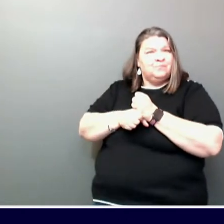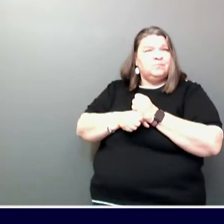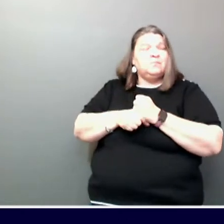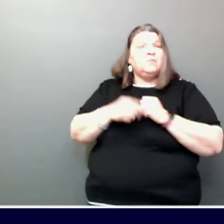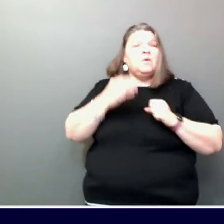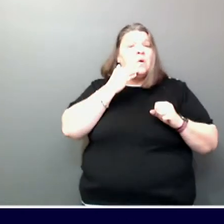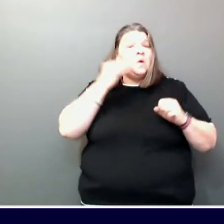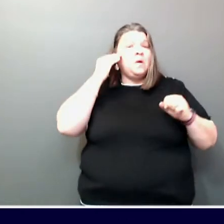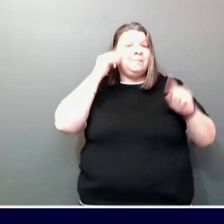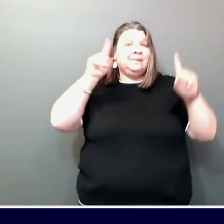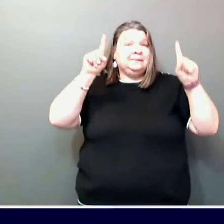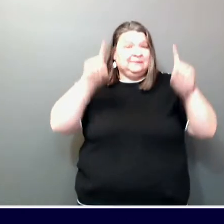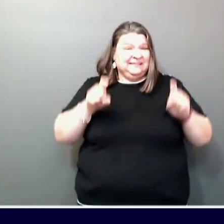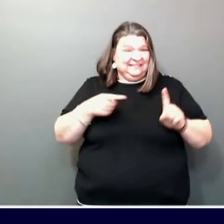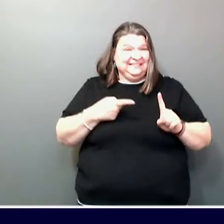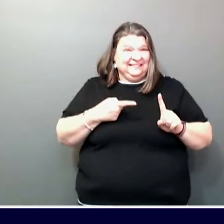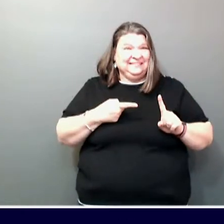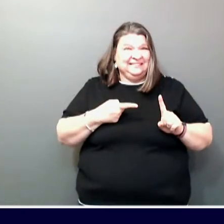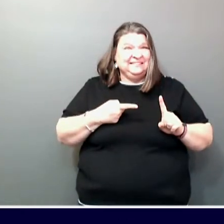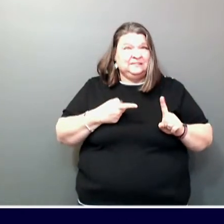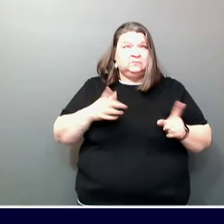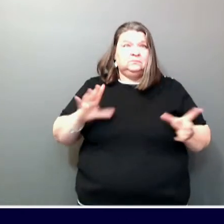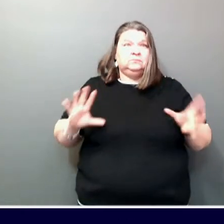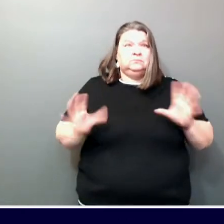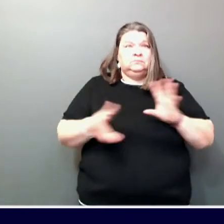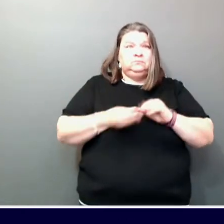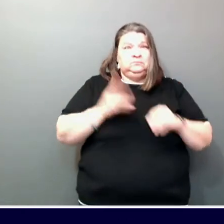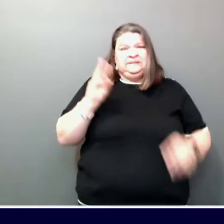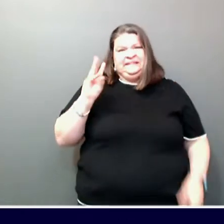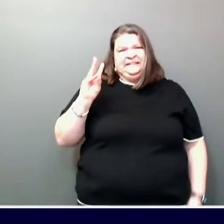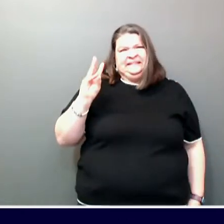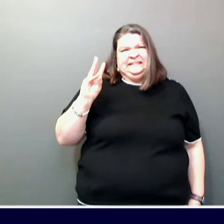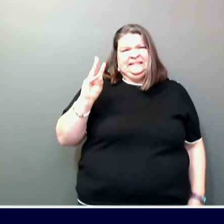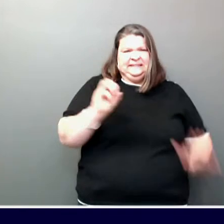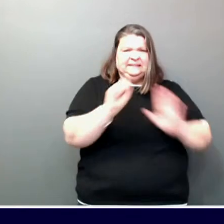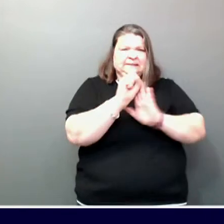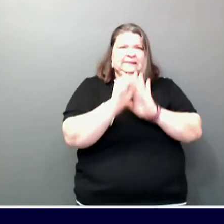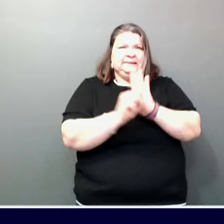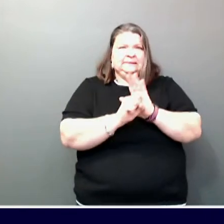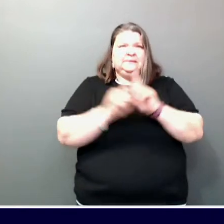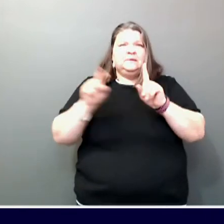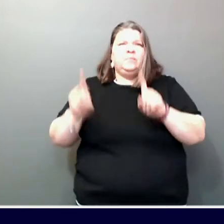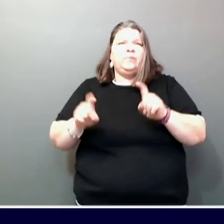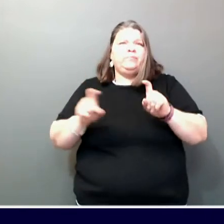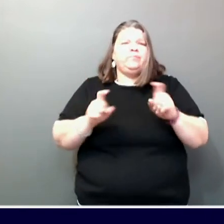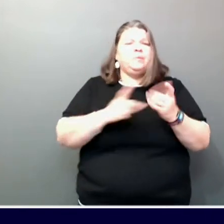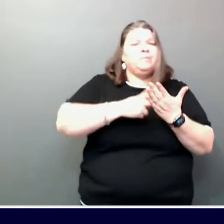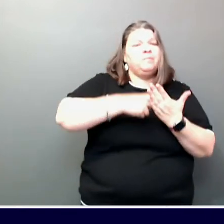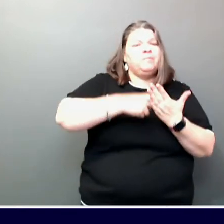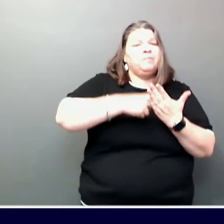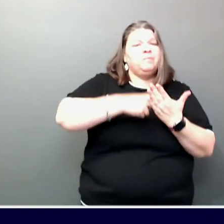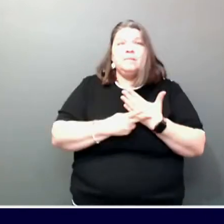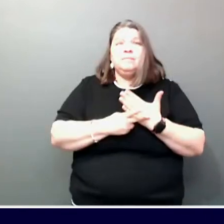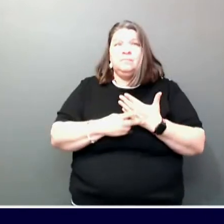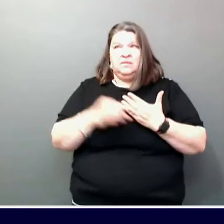as part of a 6-state pilot organized by the Rockefeller Foundation. So far,